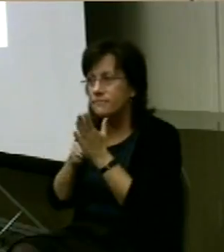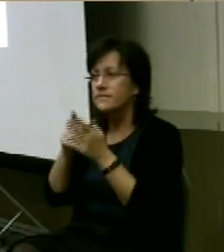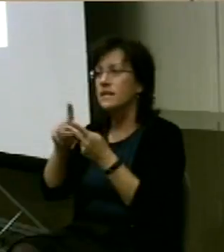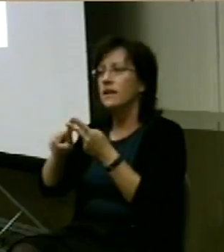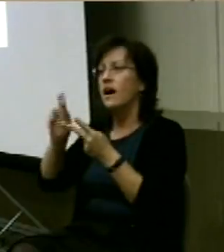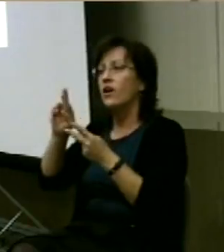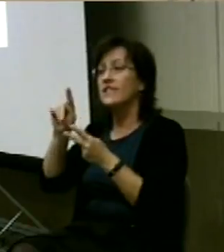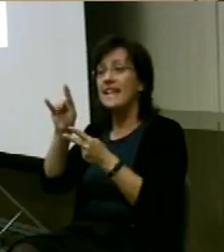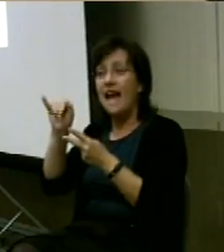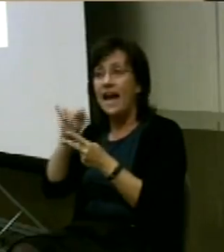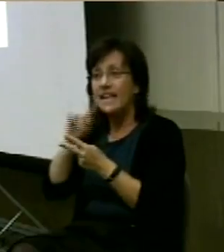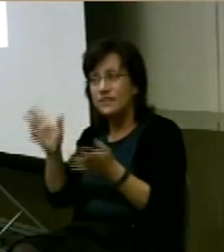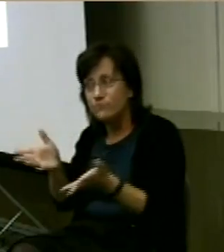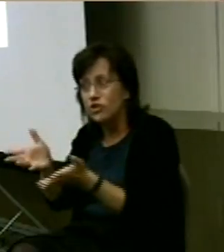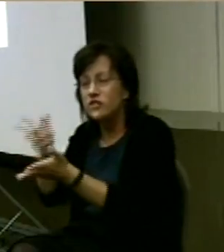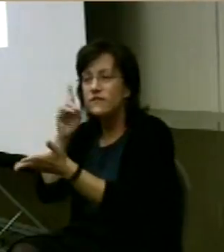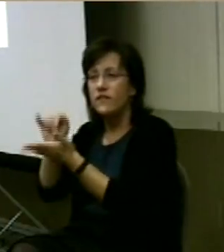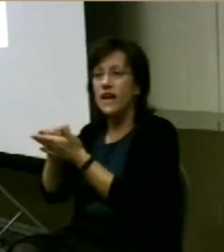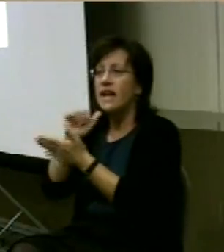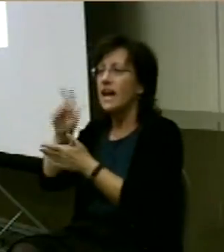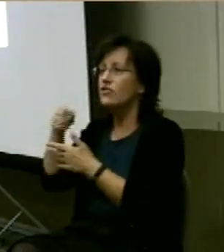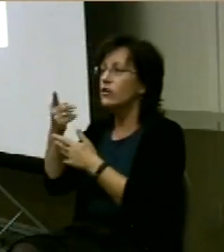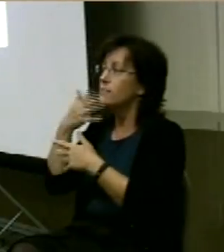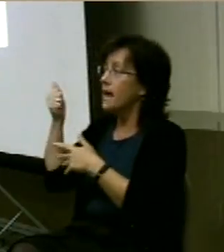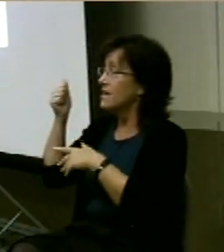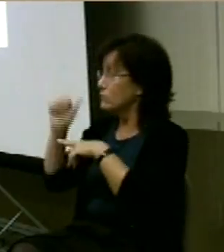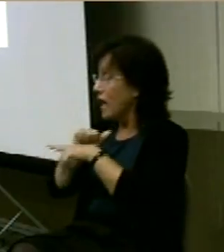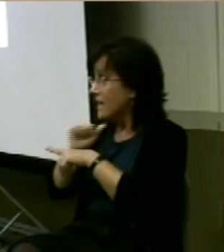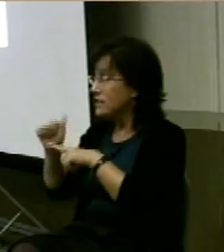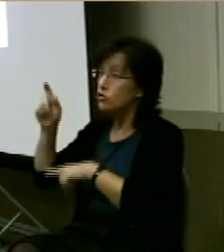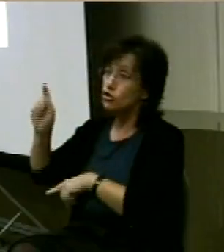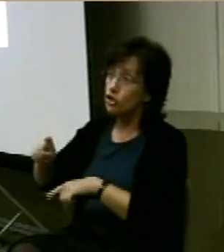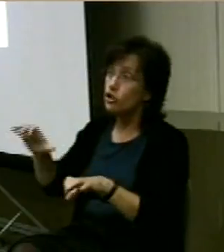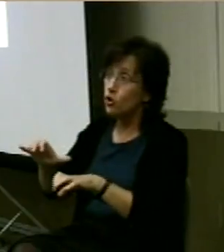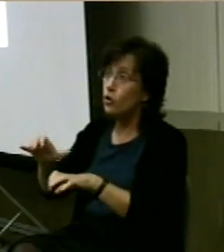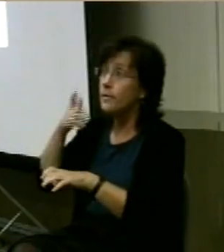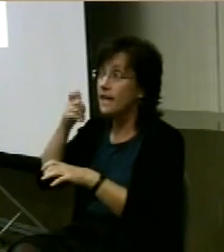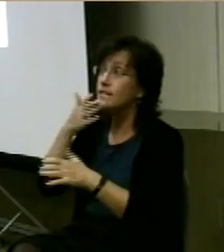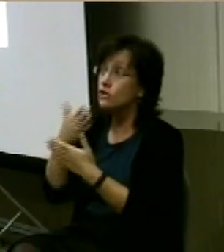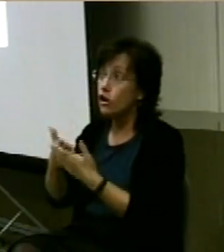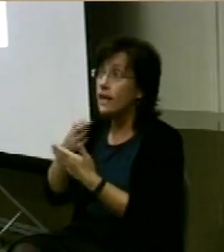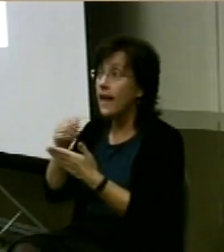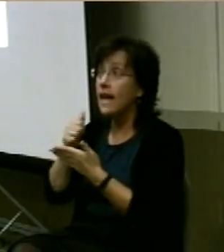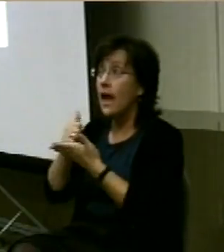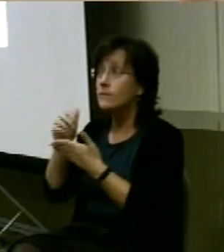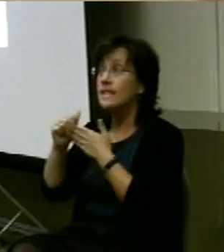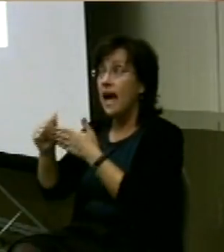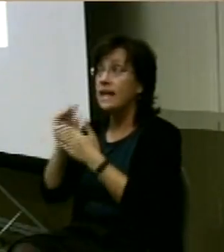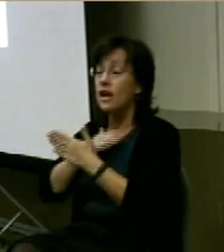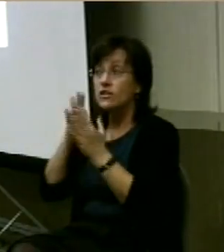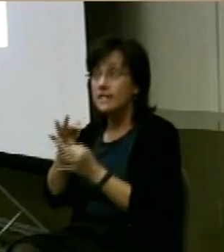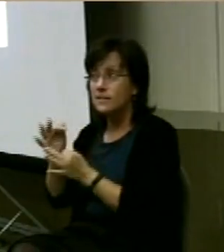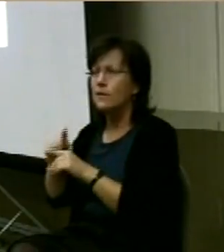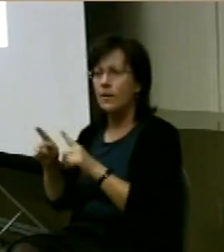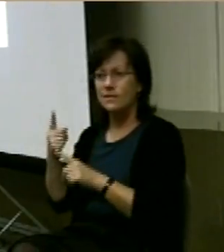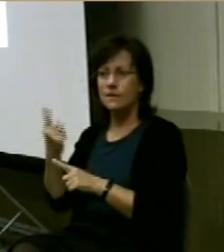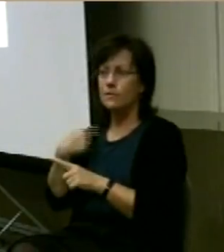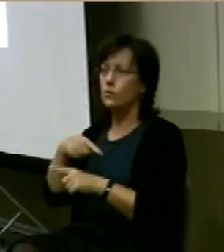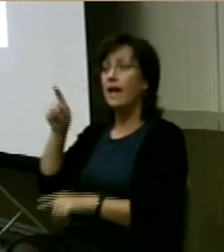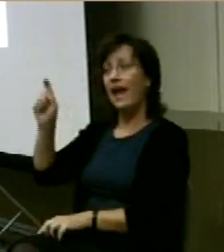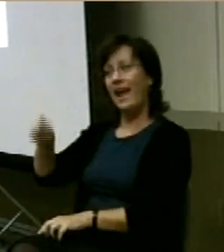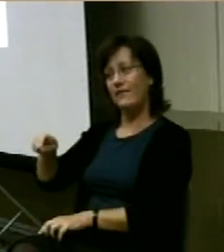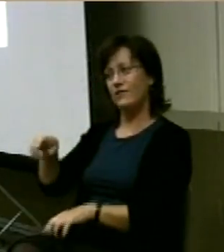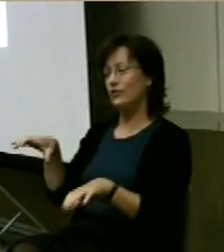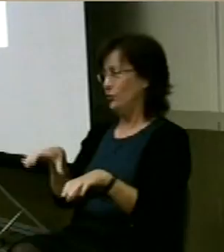pushing for it. Not only is it just best practice and something that we should do because it's good and it helps us guide our decisions, but it's something that we have to